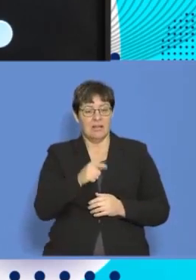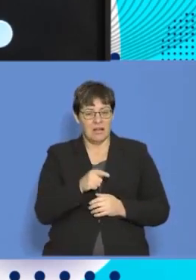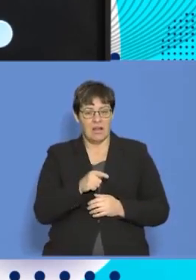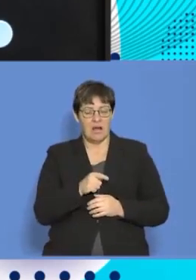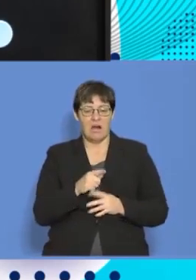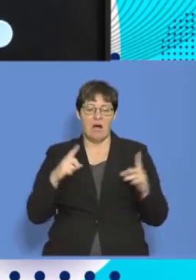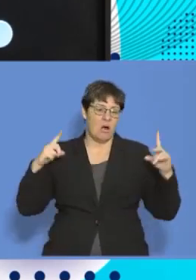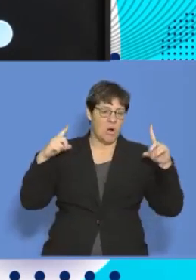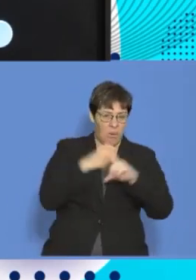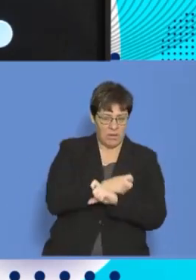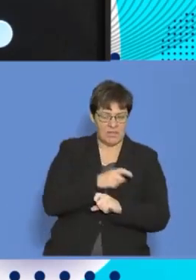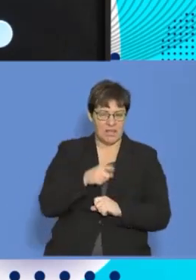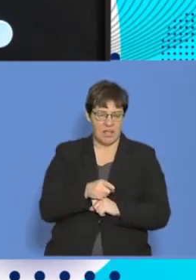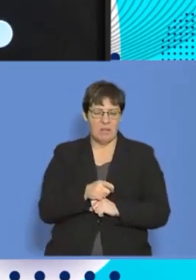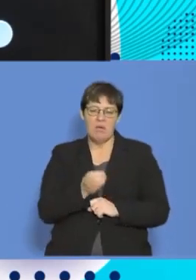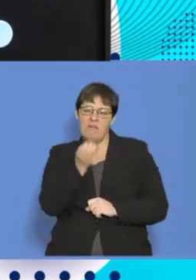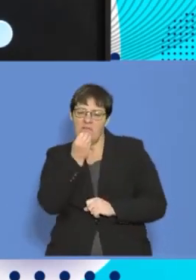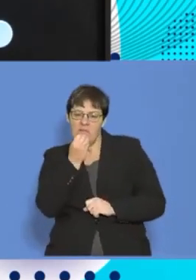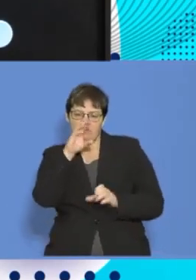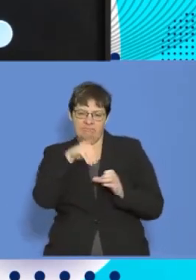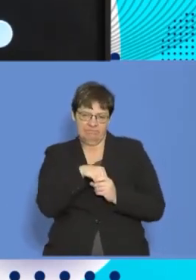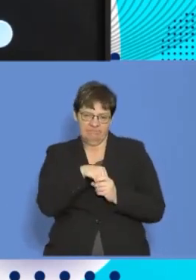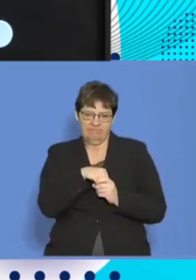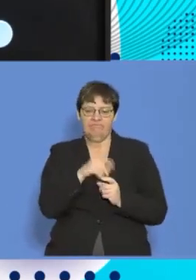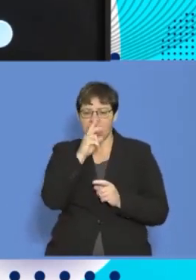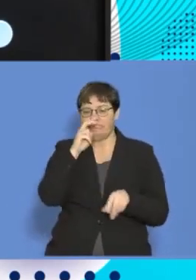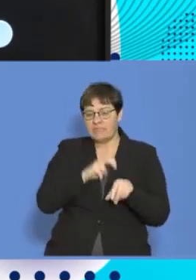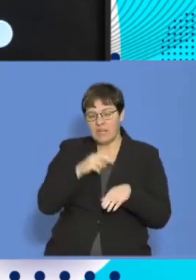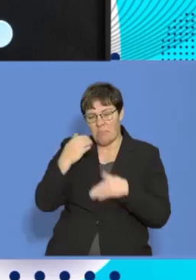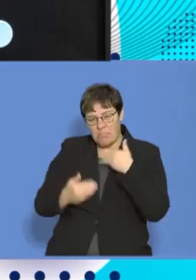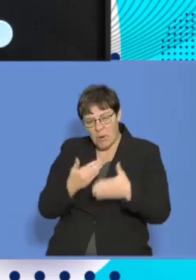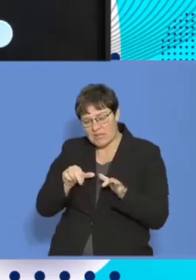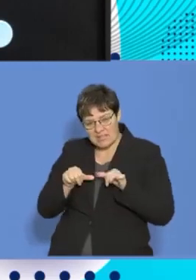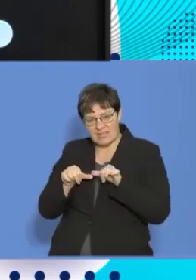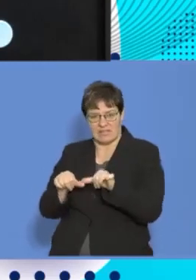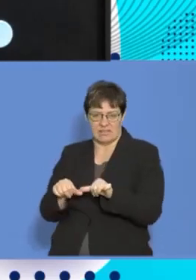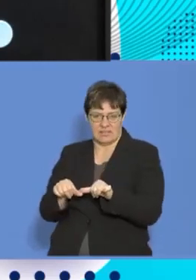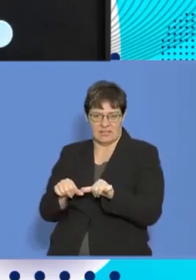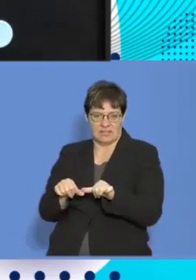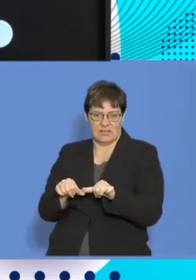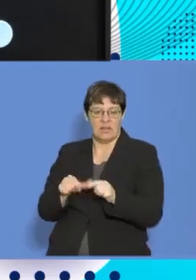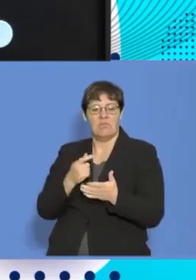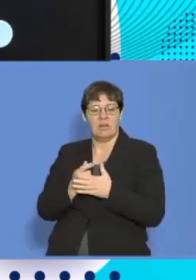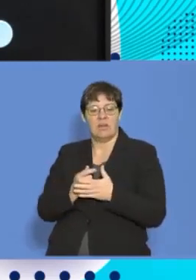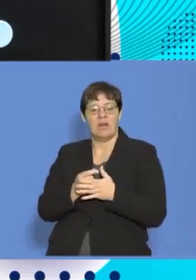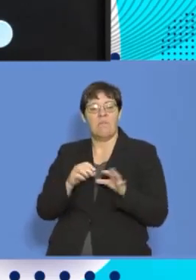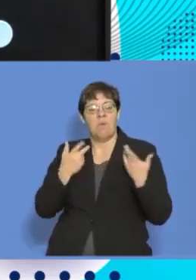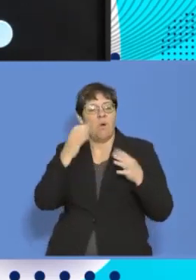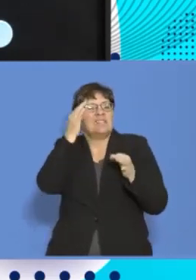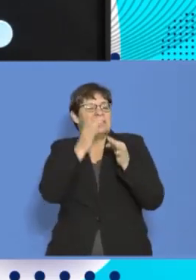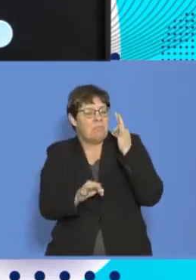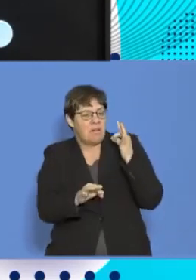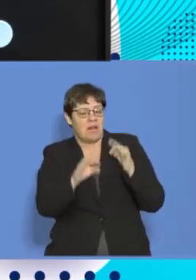in complex states when we consume food. And so that needs to go through a process of being broken down into the most